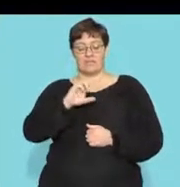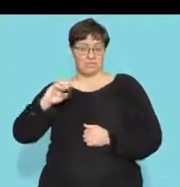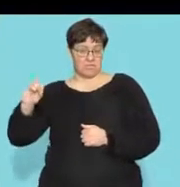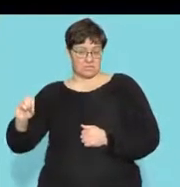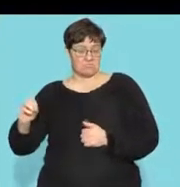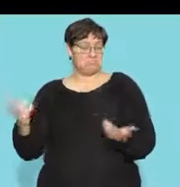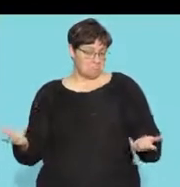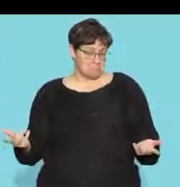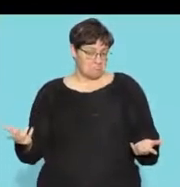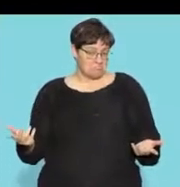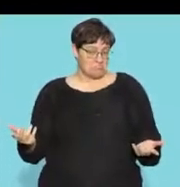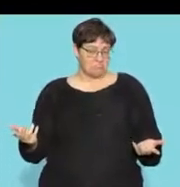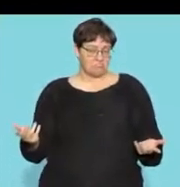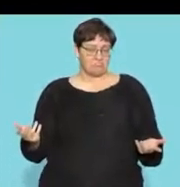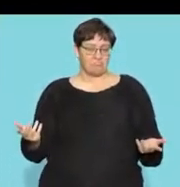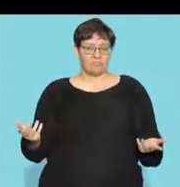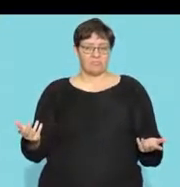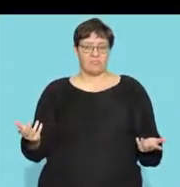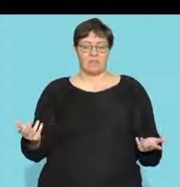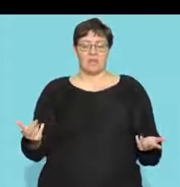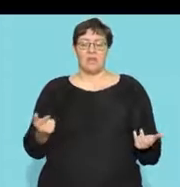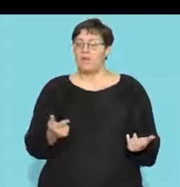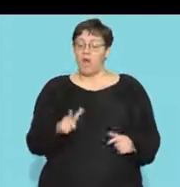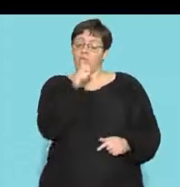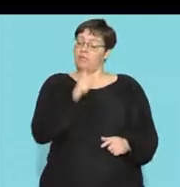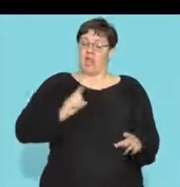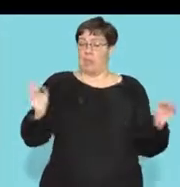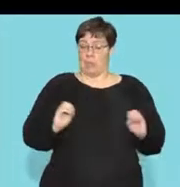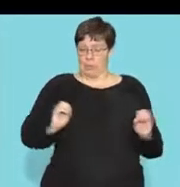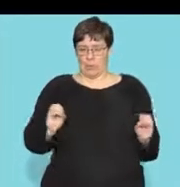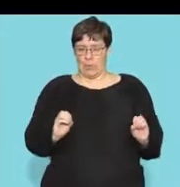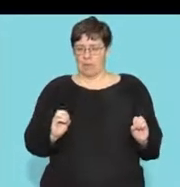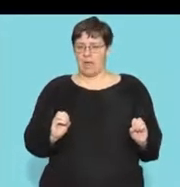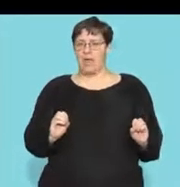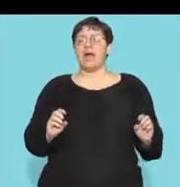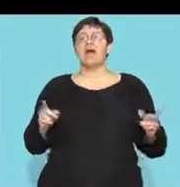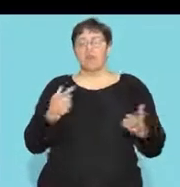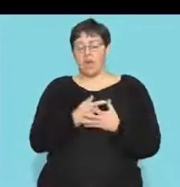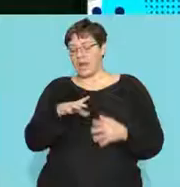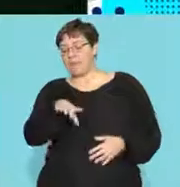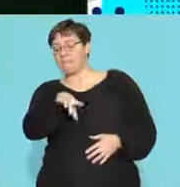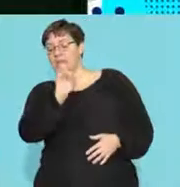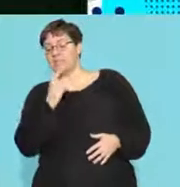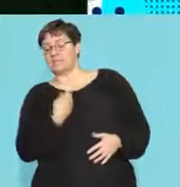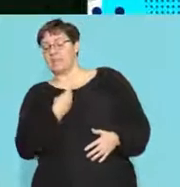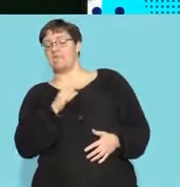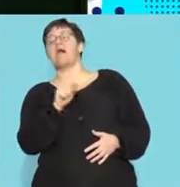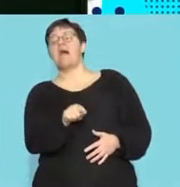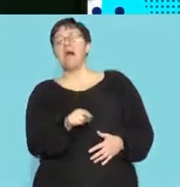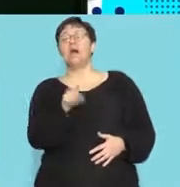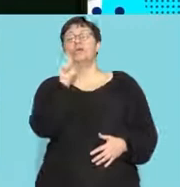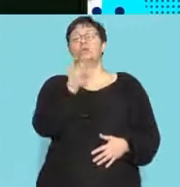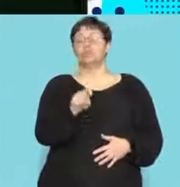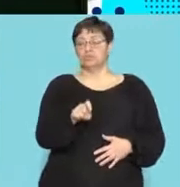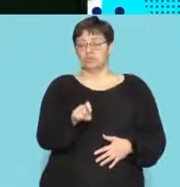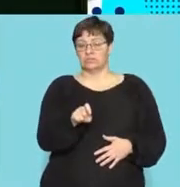even if you were not told about it, this is something that you have to pick up from yourself, that there should have not been